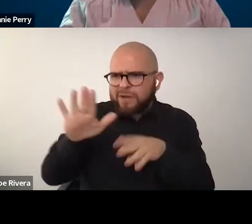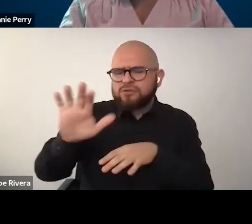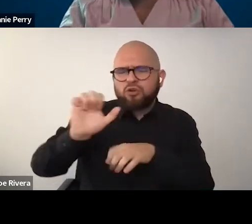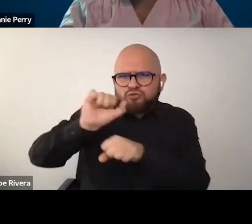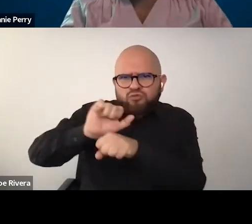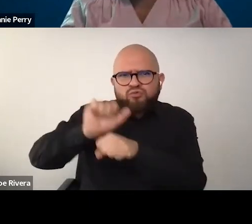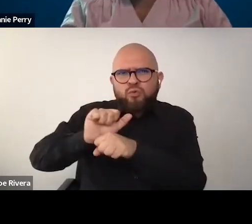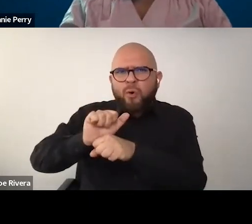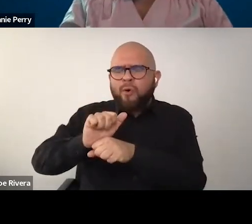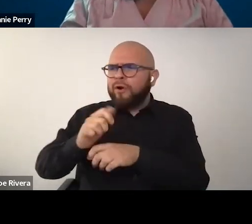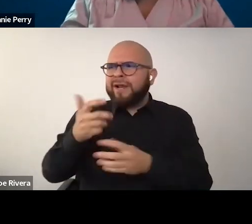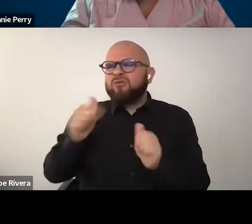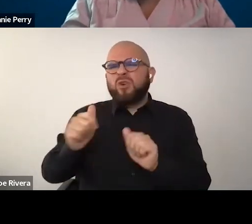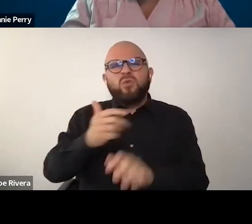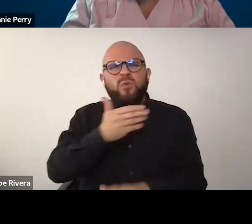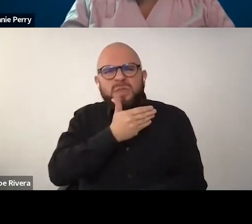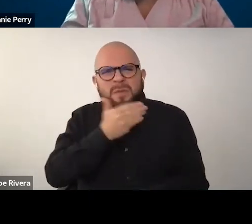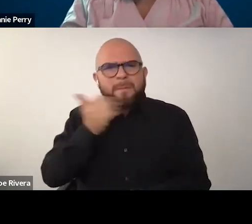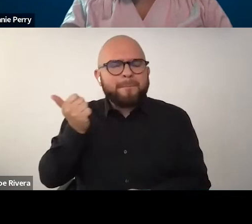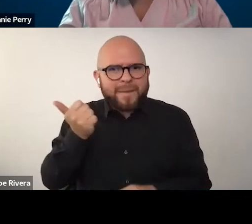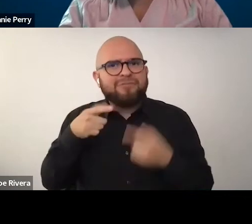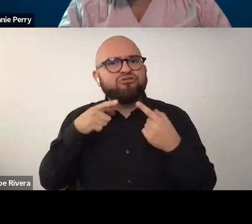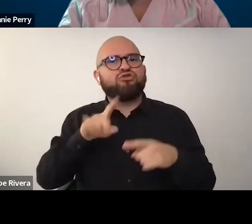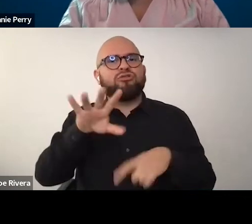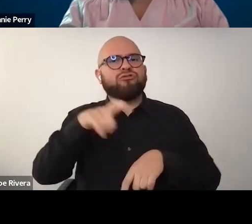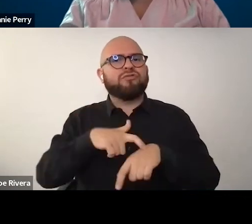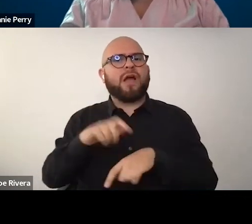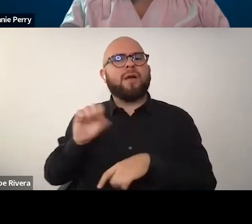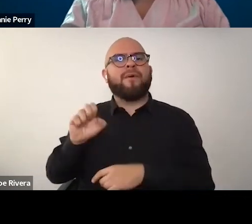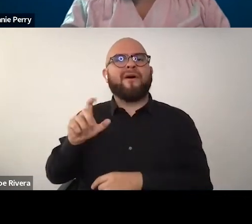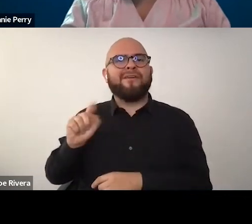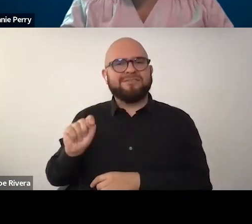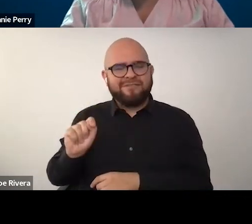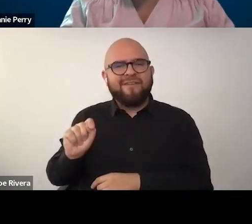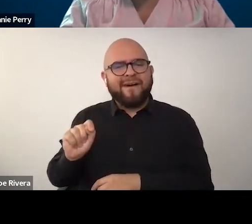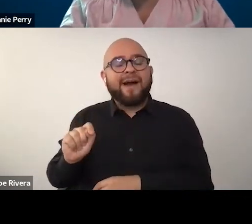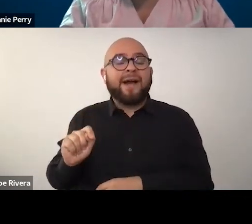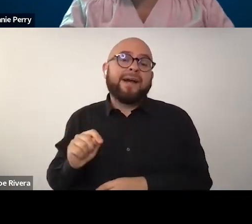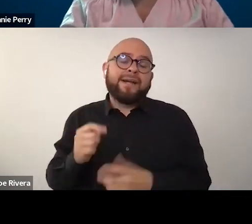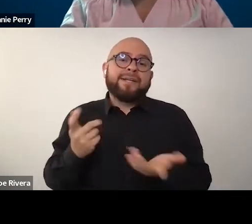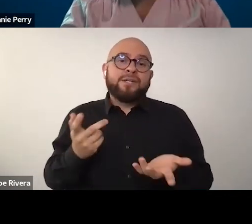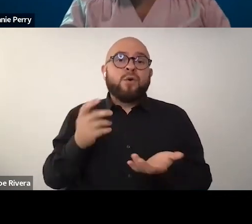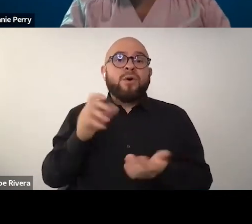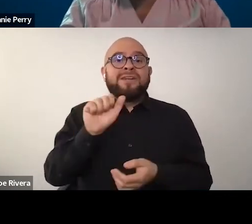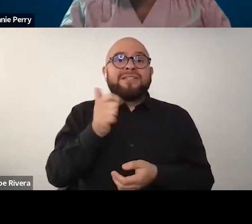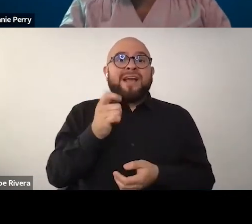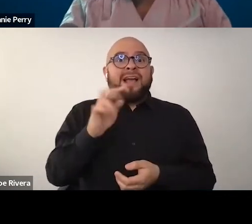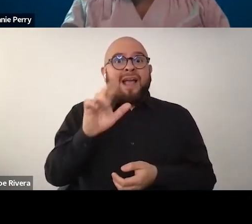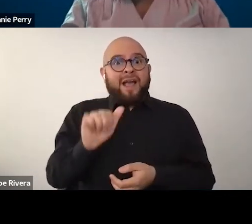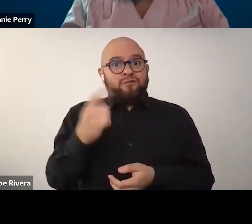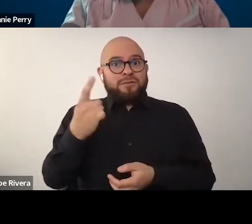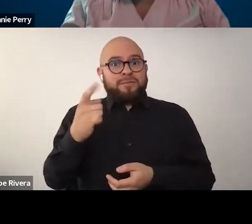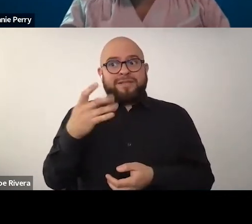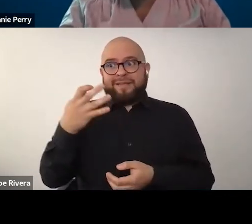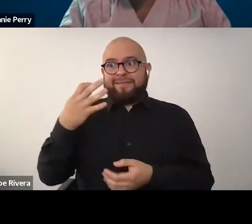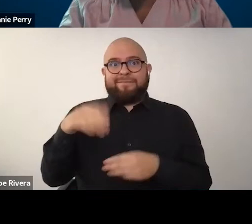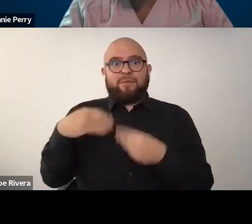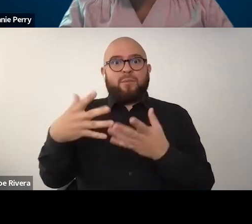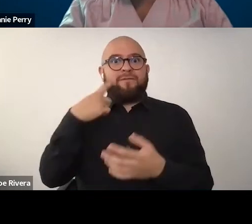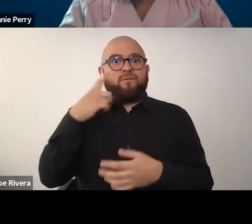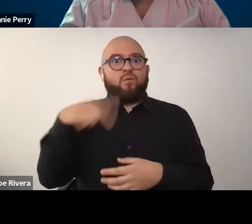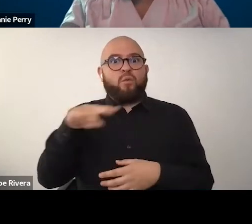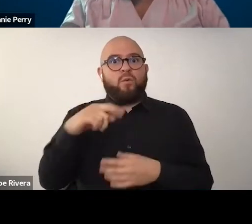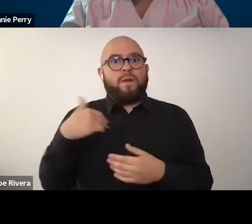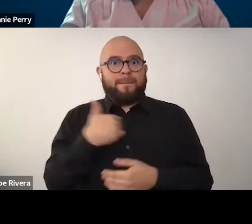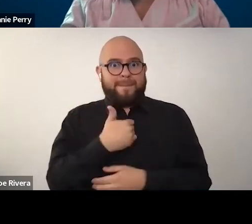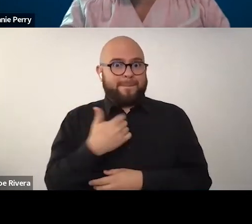it while at set. That being said, one of the many benefits that SAG-AFTRA provides to its members is specifically in the